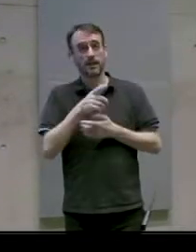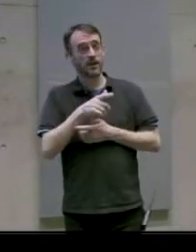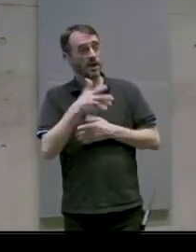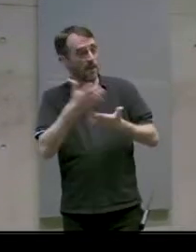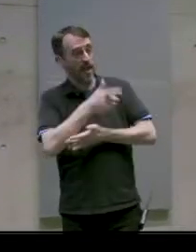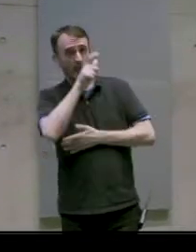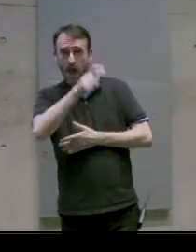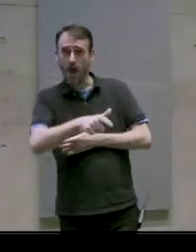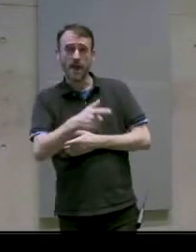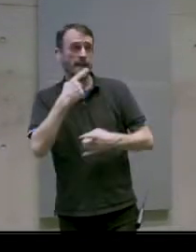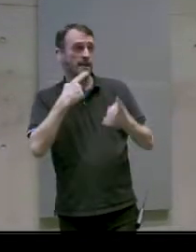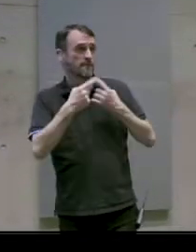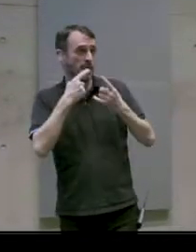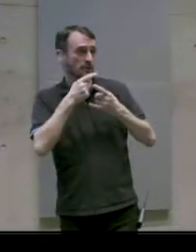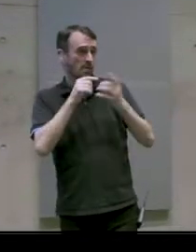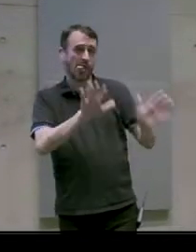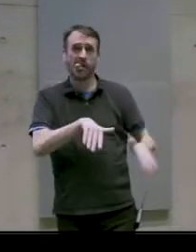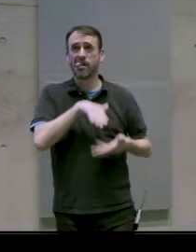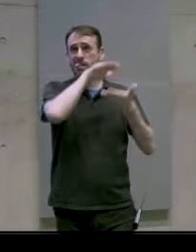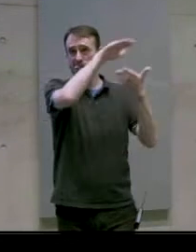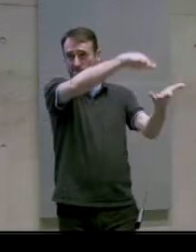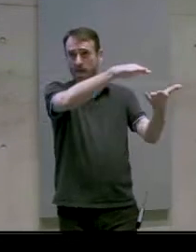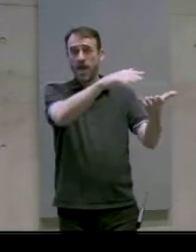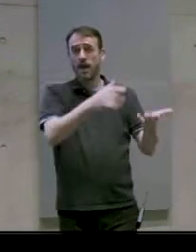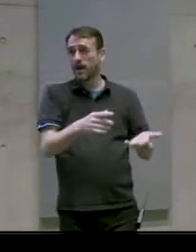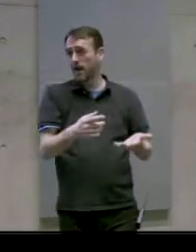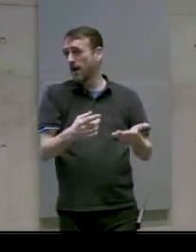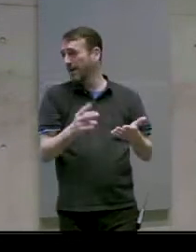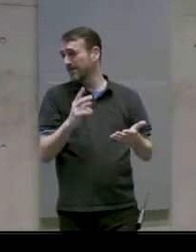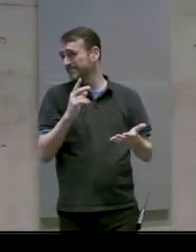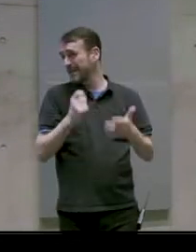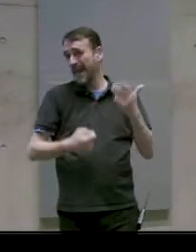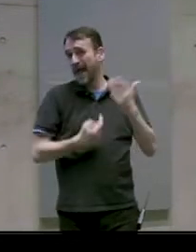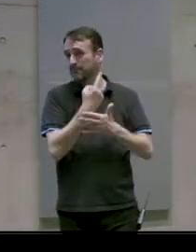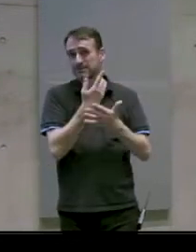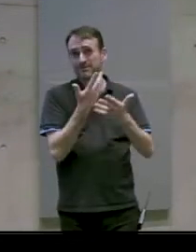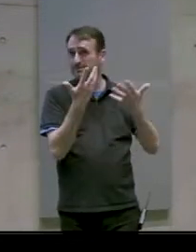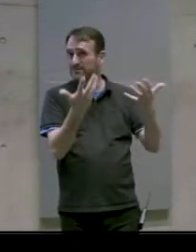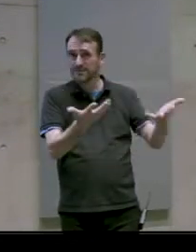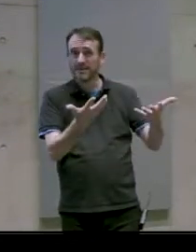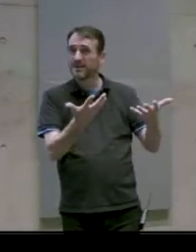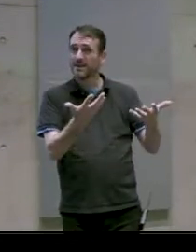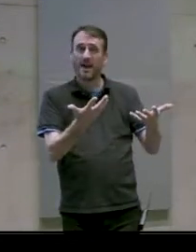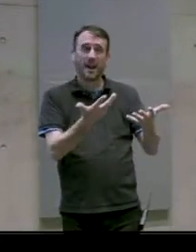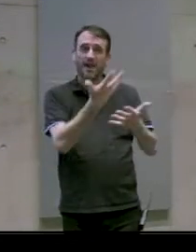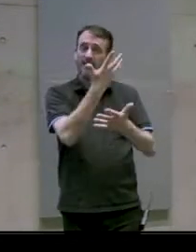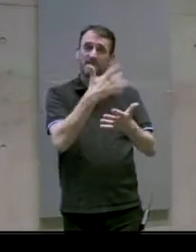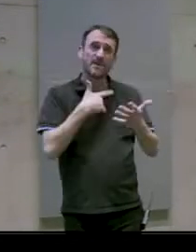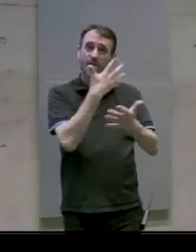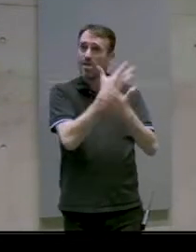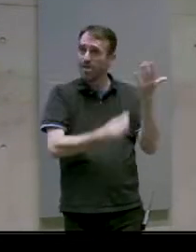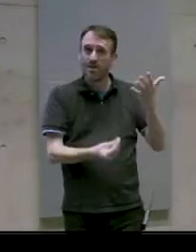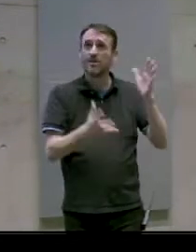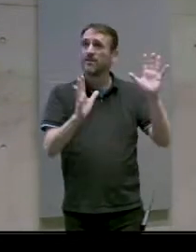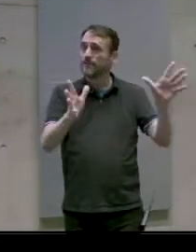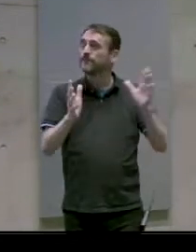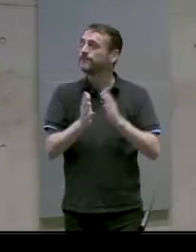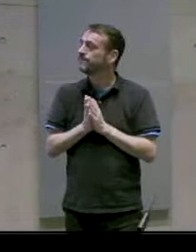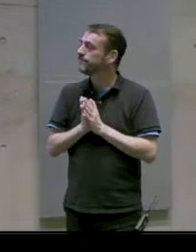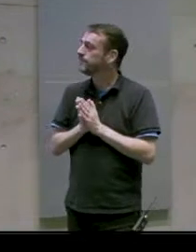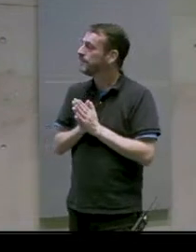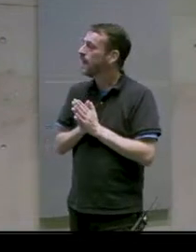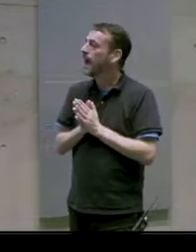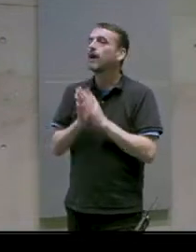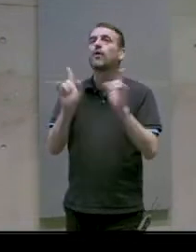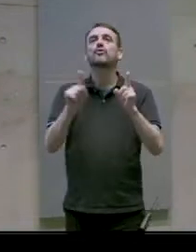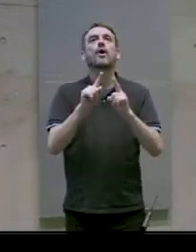information at the beginning, which I've seen done so many times. And setting the scene, yeah, the same sort of thing. What is the